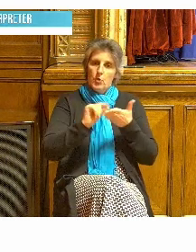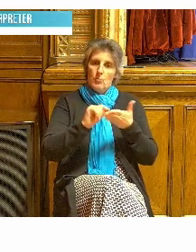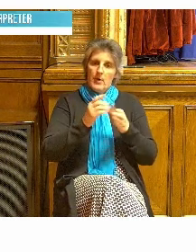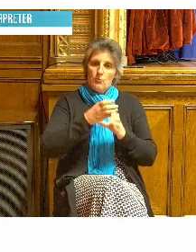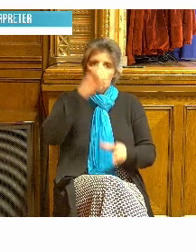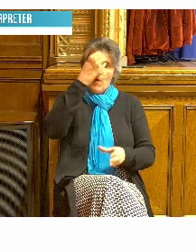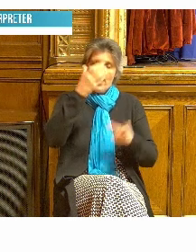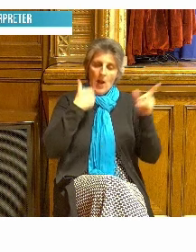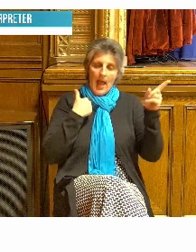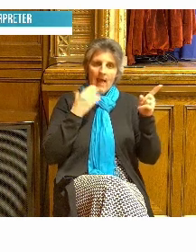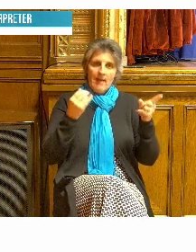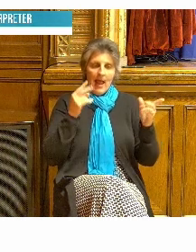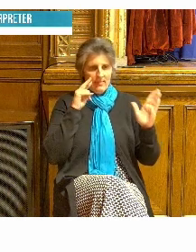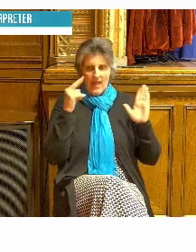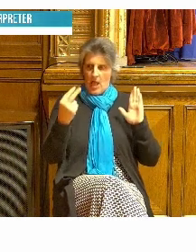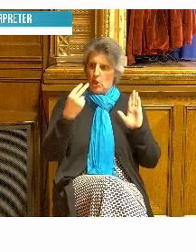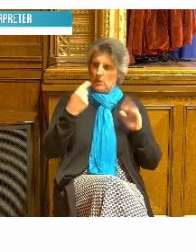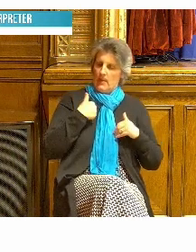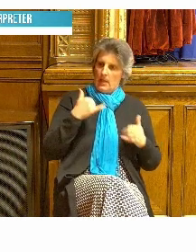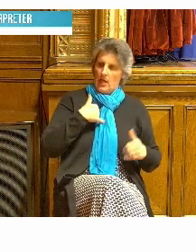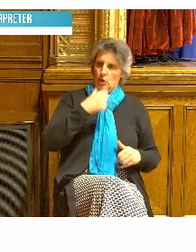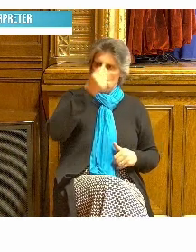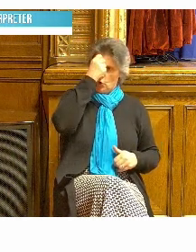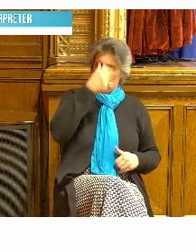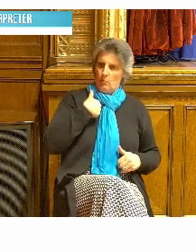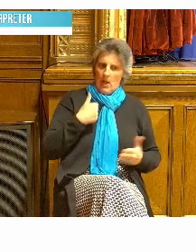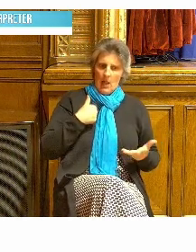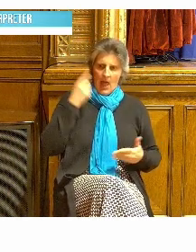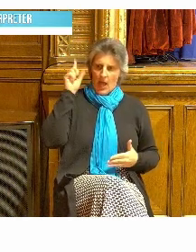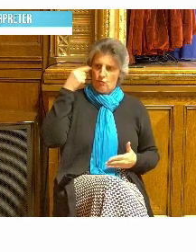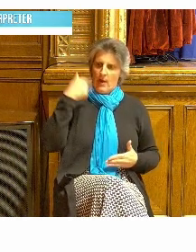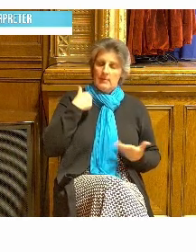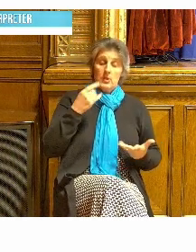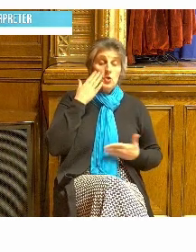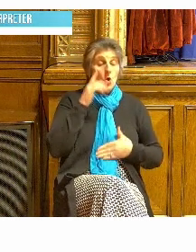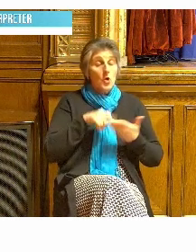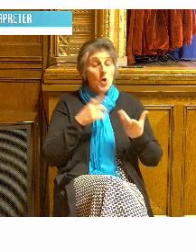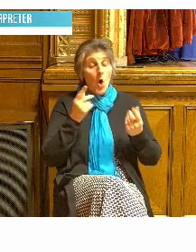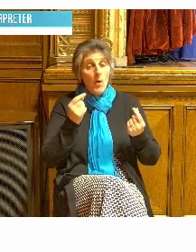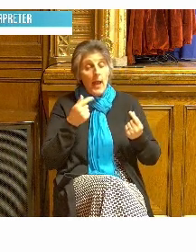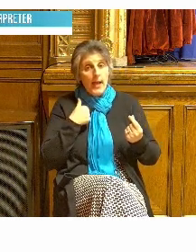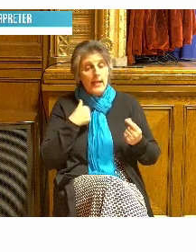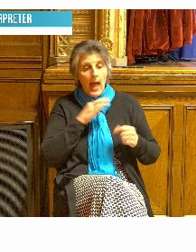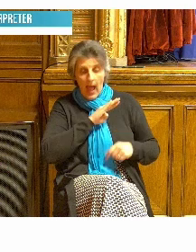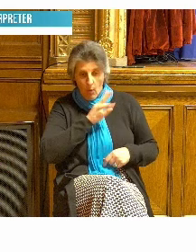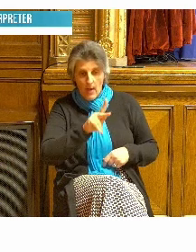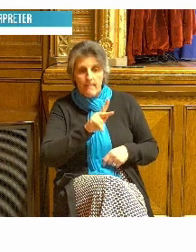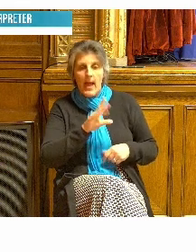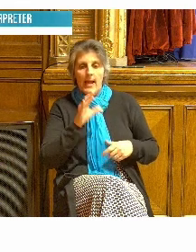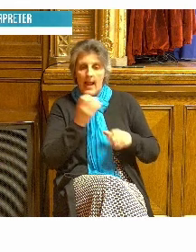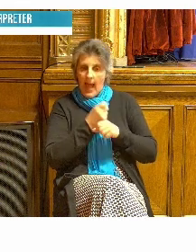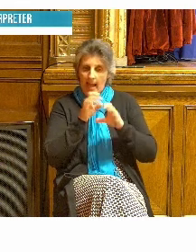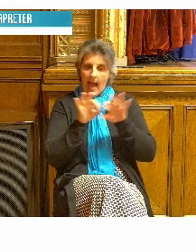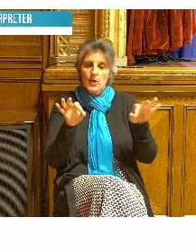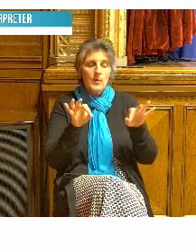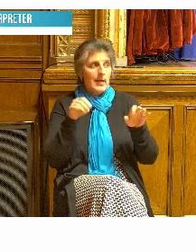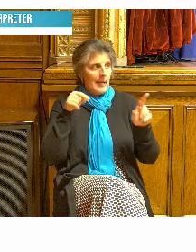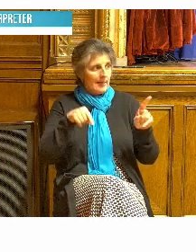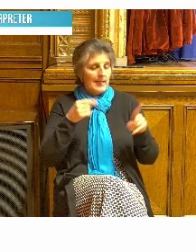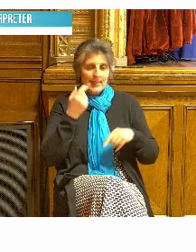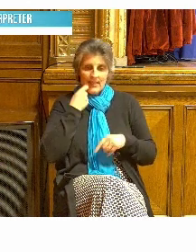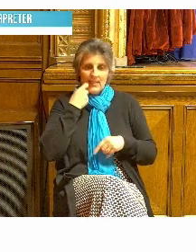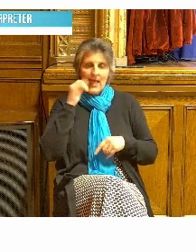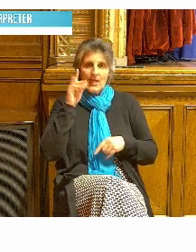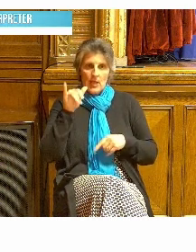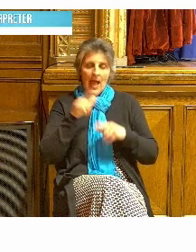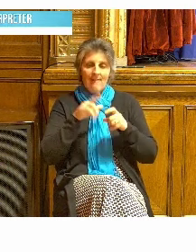here. And they looked at me like I was stupid, like I was crazy. So you know what I did? I went back and I got a degree just this last July